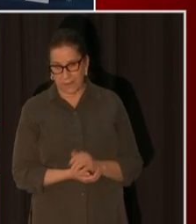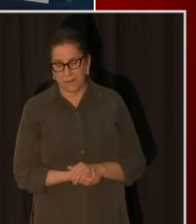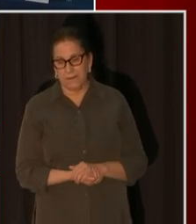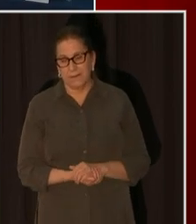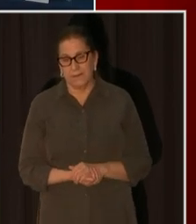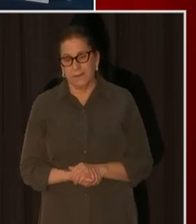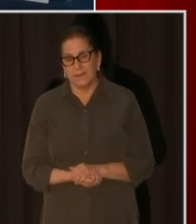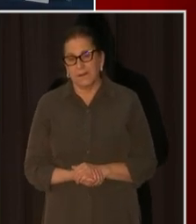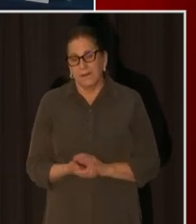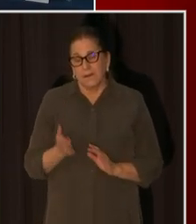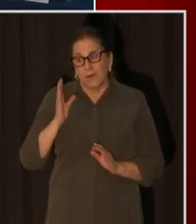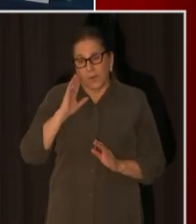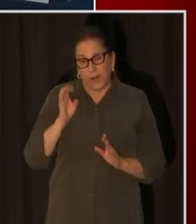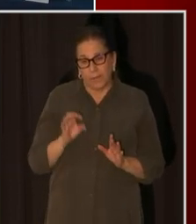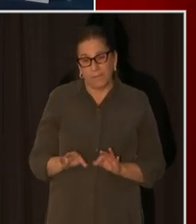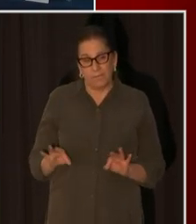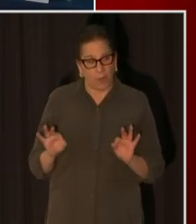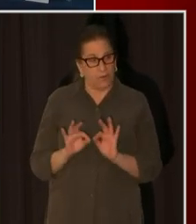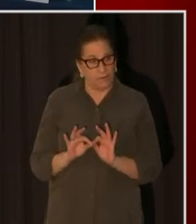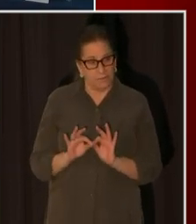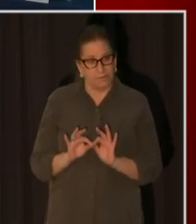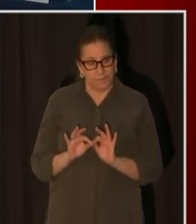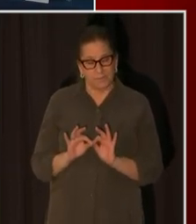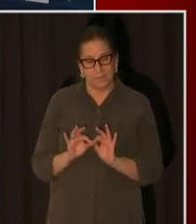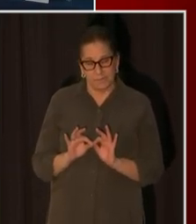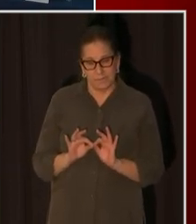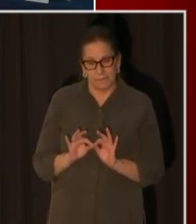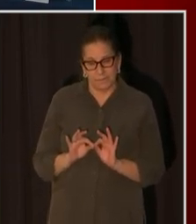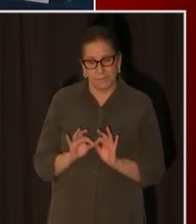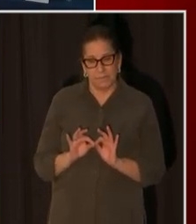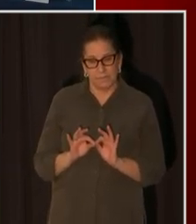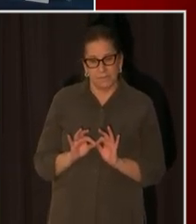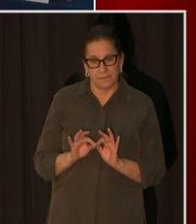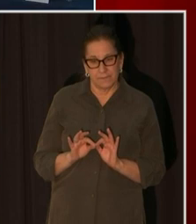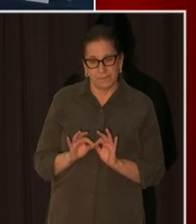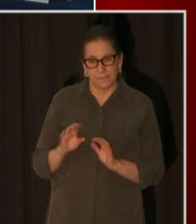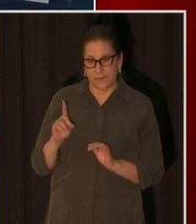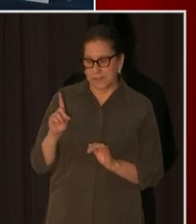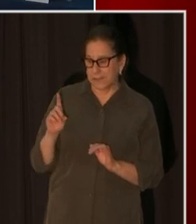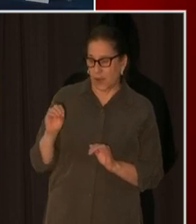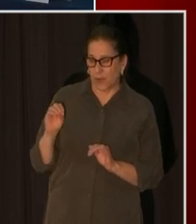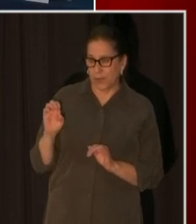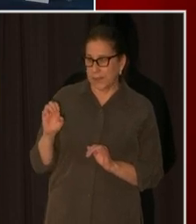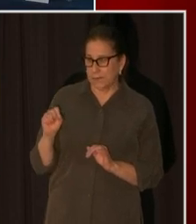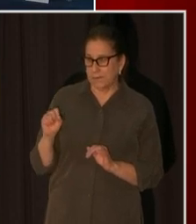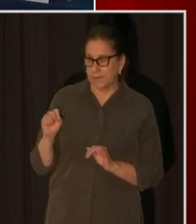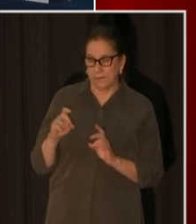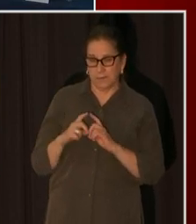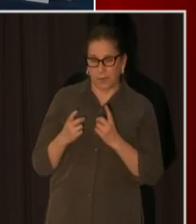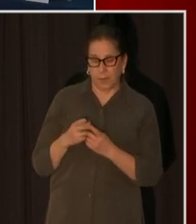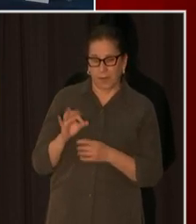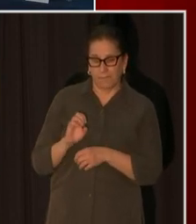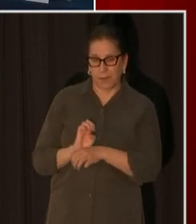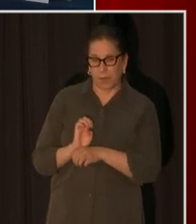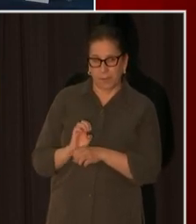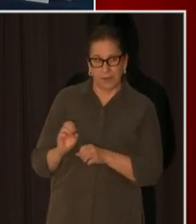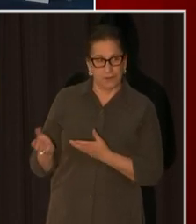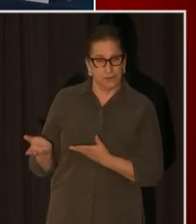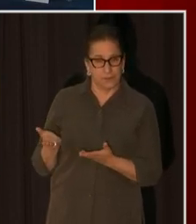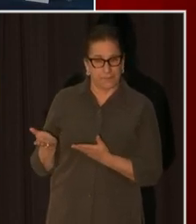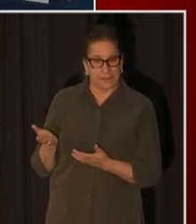some serious change. And I'm so excited that equity is at the top of the conversation. And